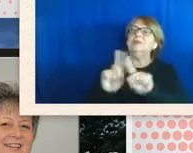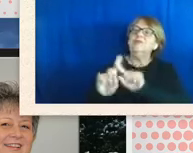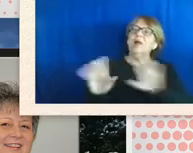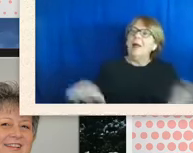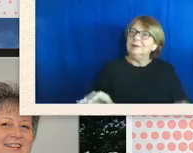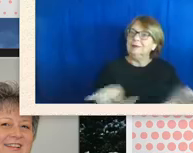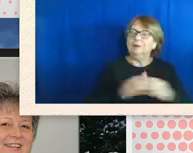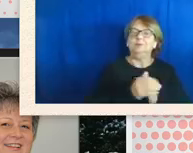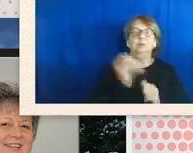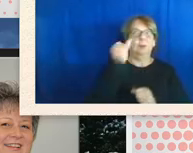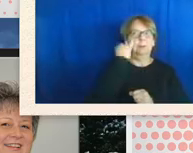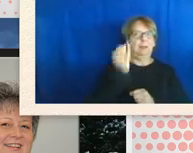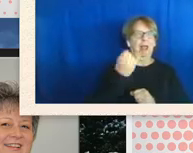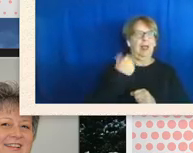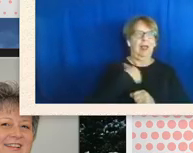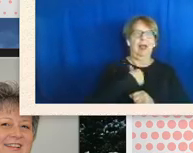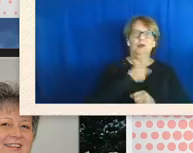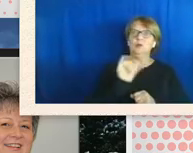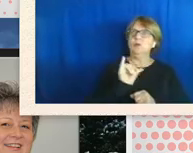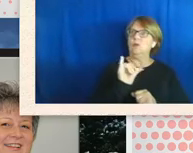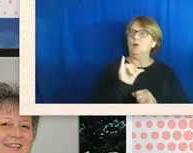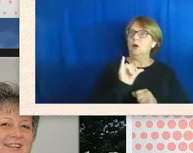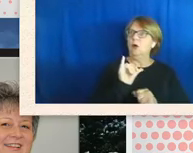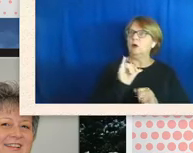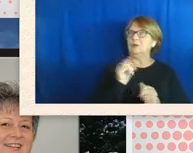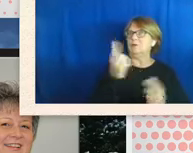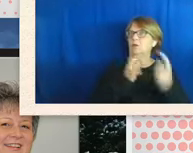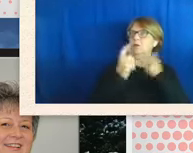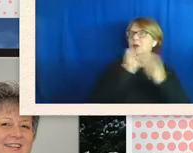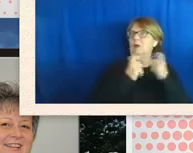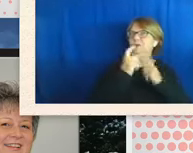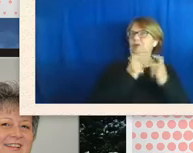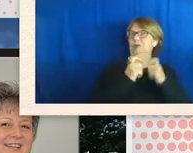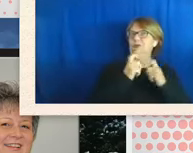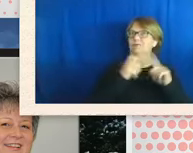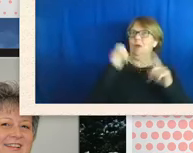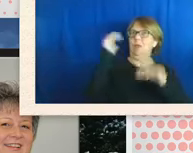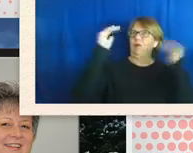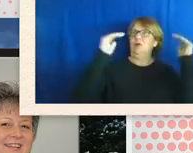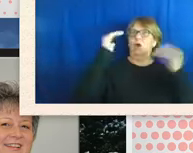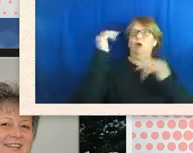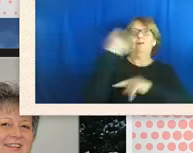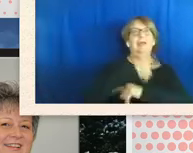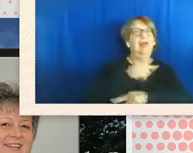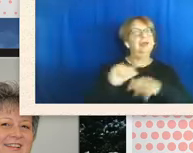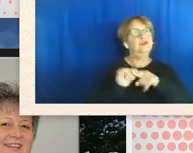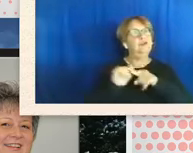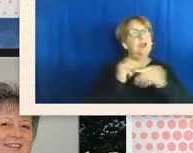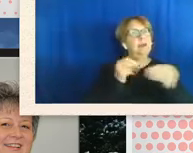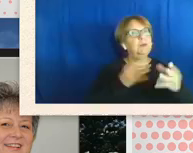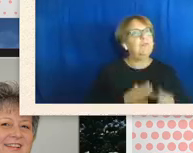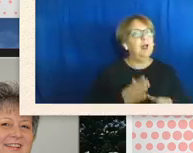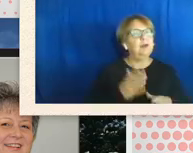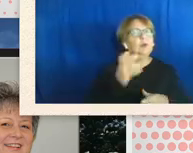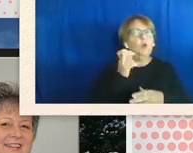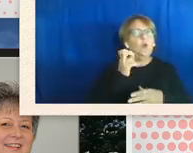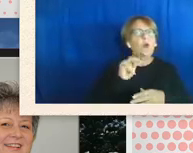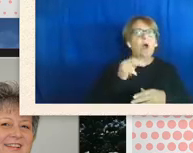to also get quite a few questions from our adult day training providers about when they'll be able to